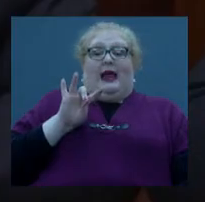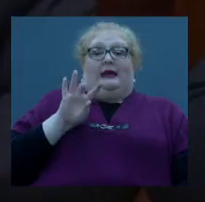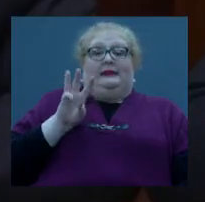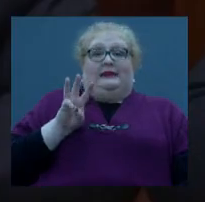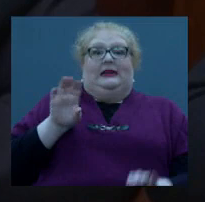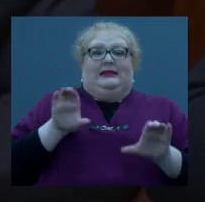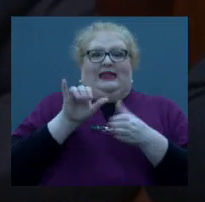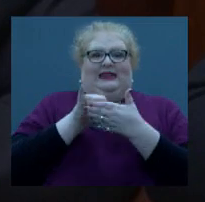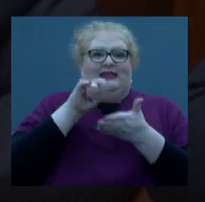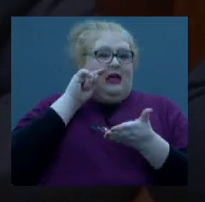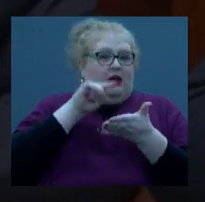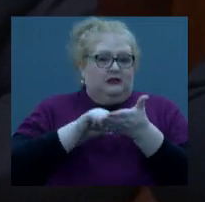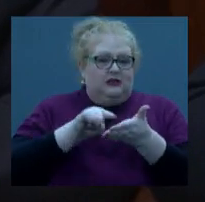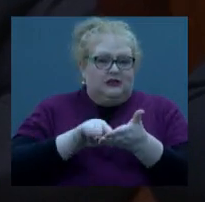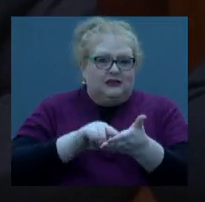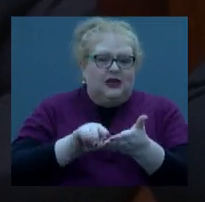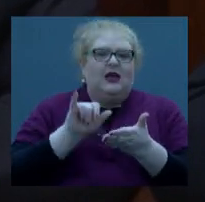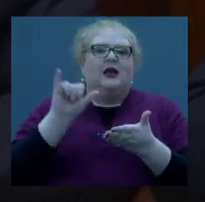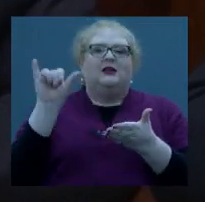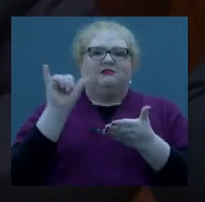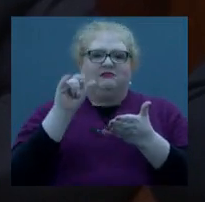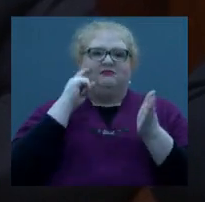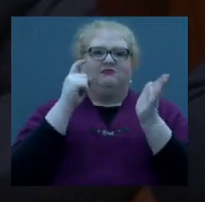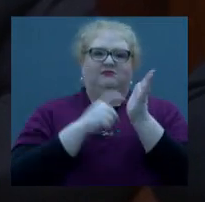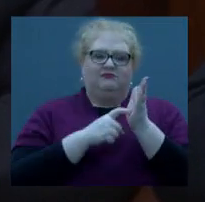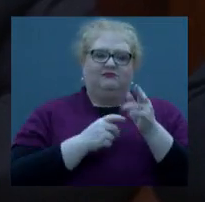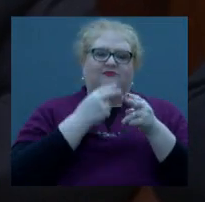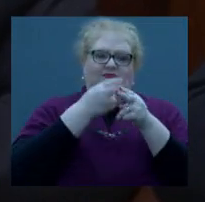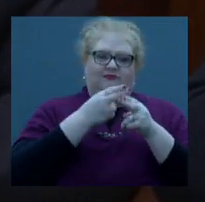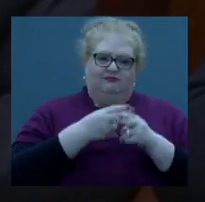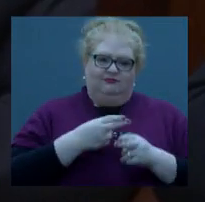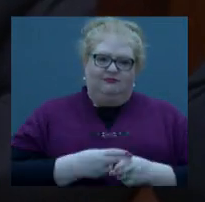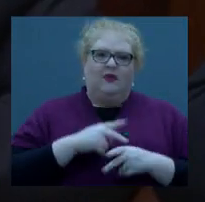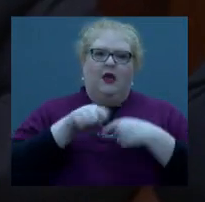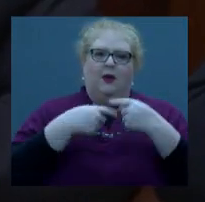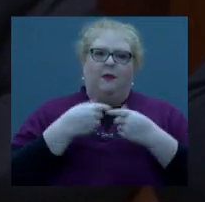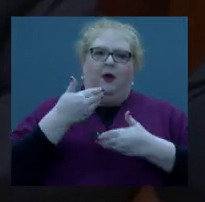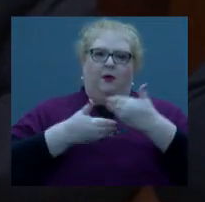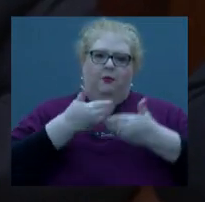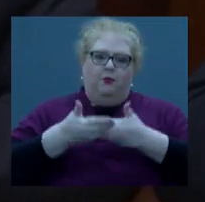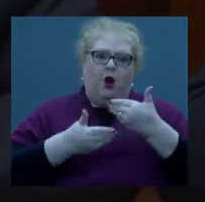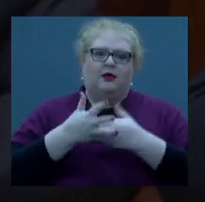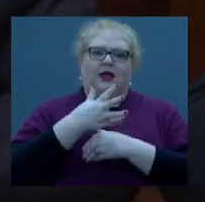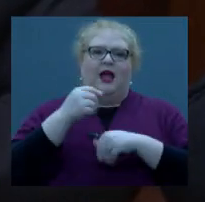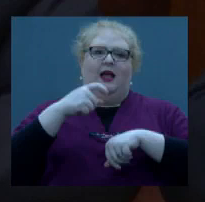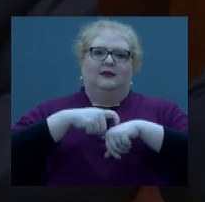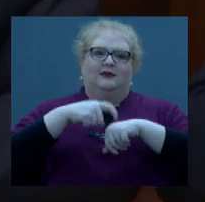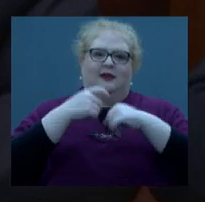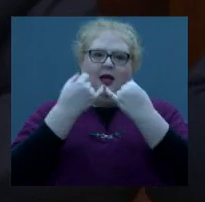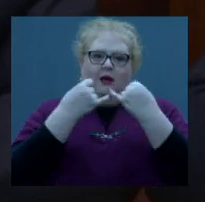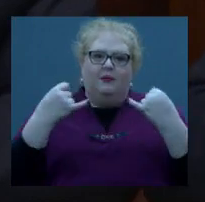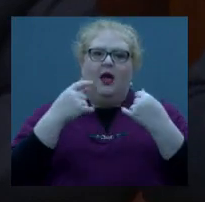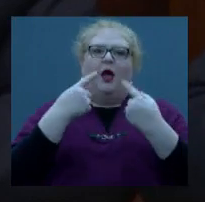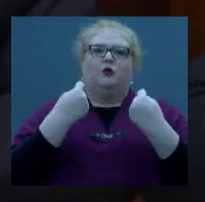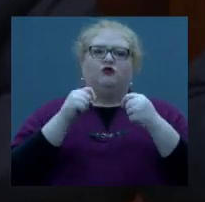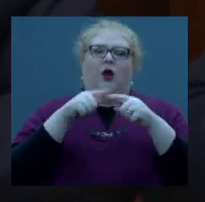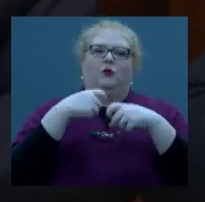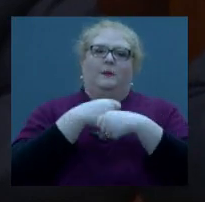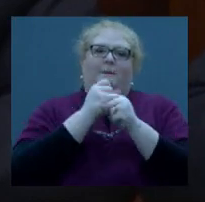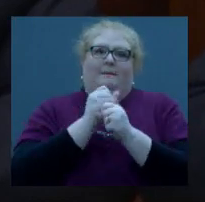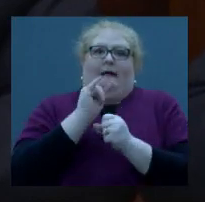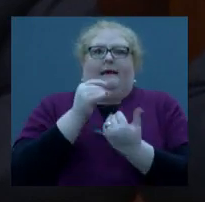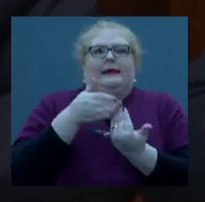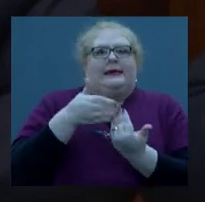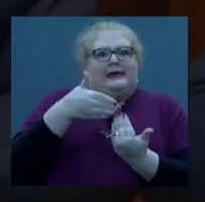and some of the same things were brought up in the stuff that we've heard about the process of the timeline of making it easier,